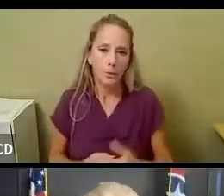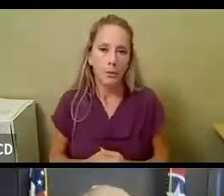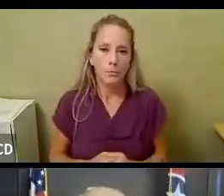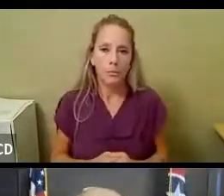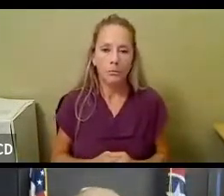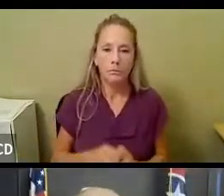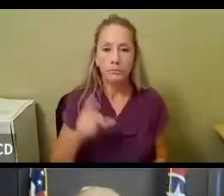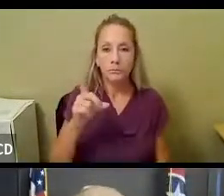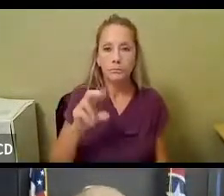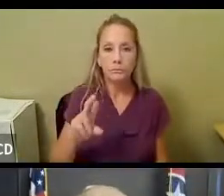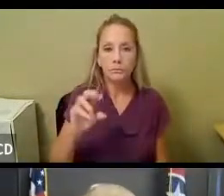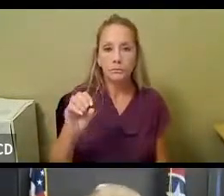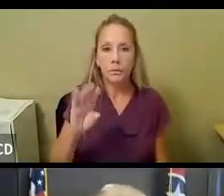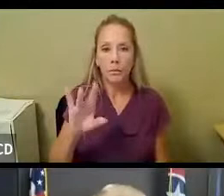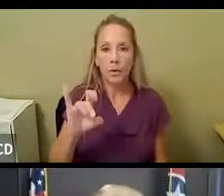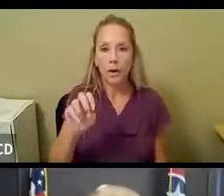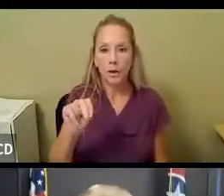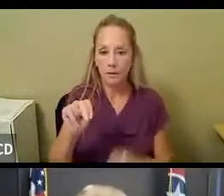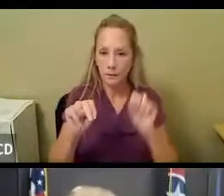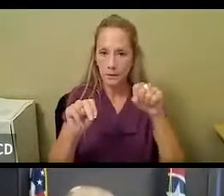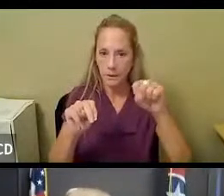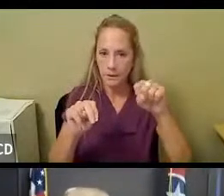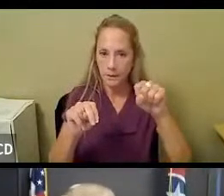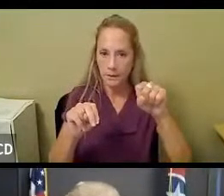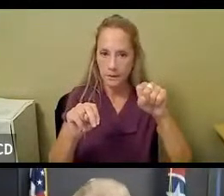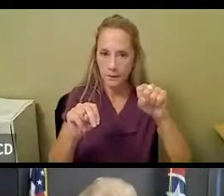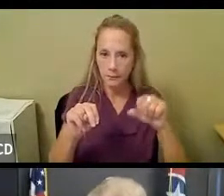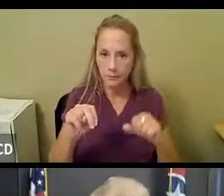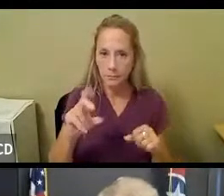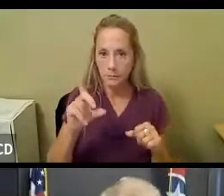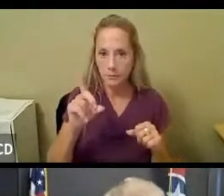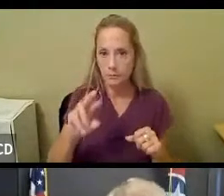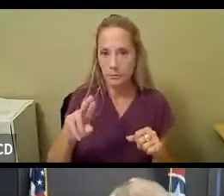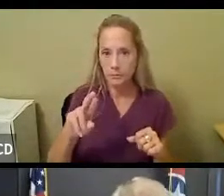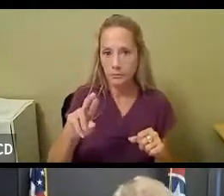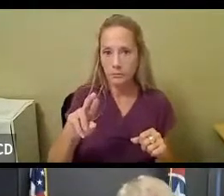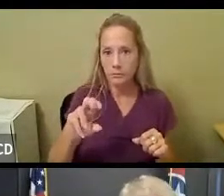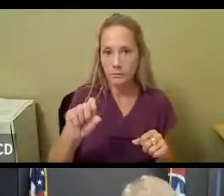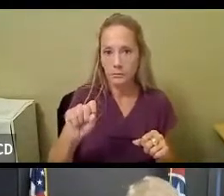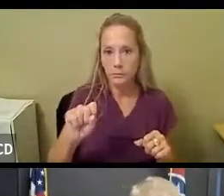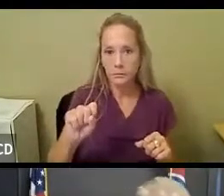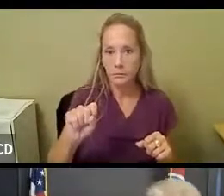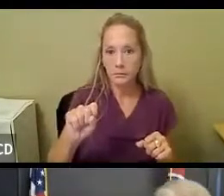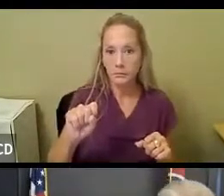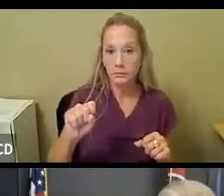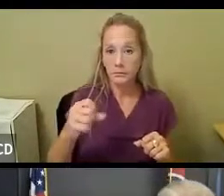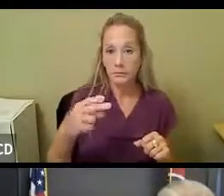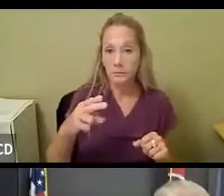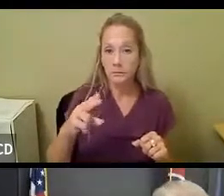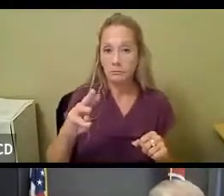much. Dr. O'Brien, Yes. Dr. Shemaya, Yes.